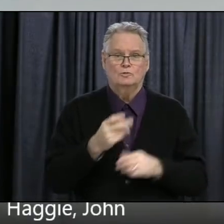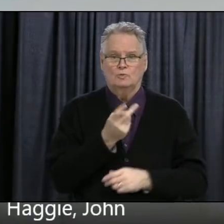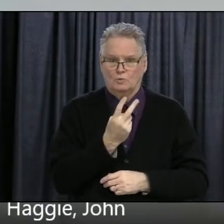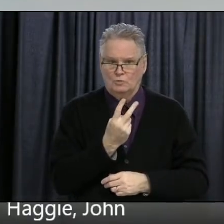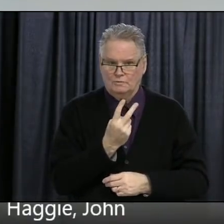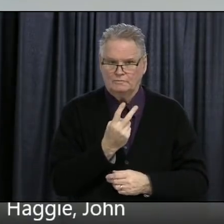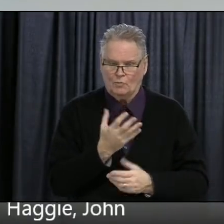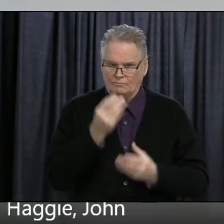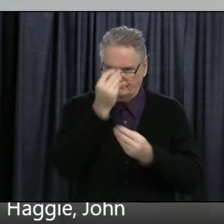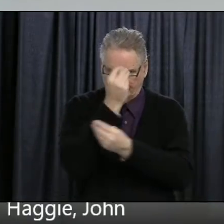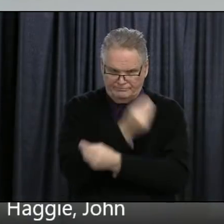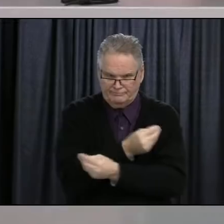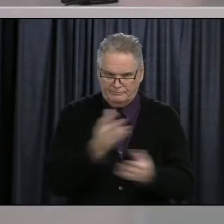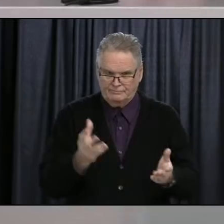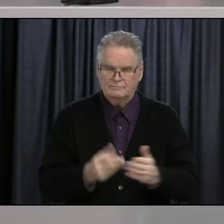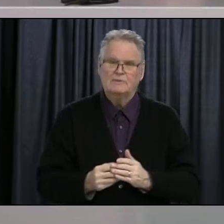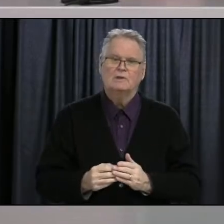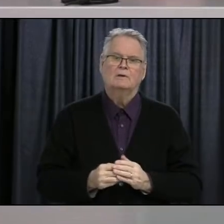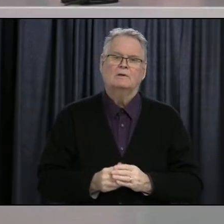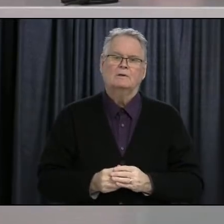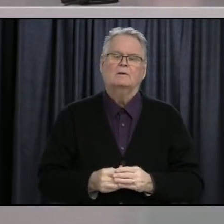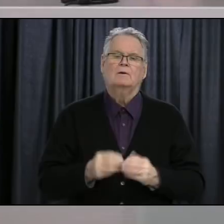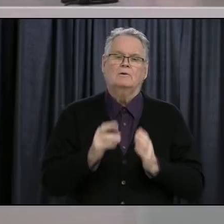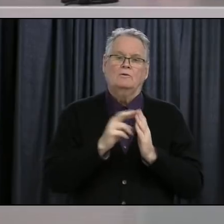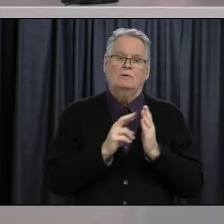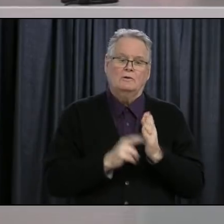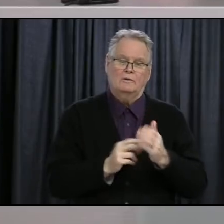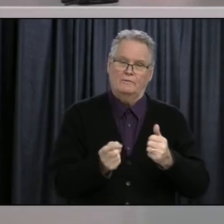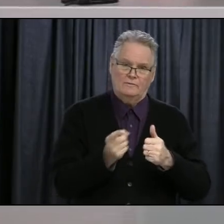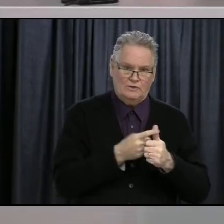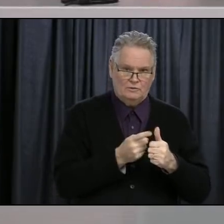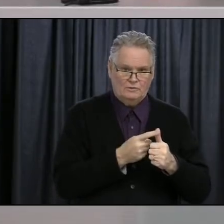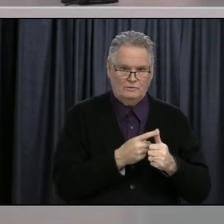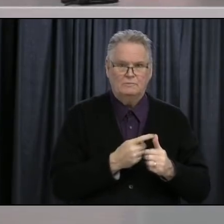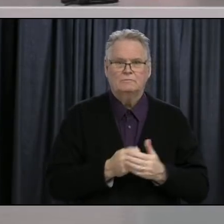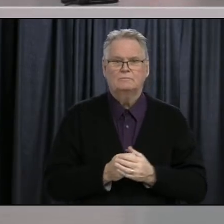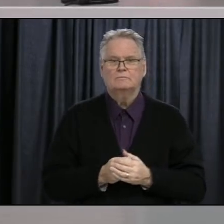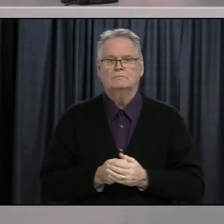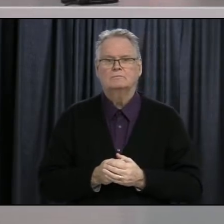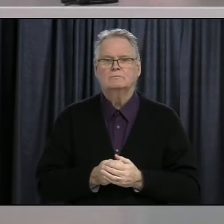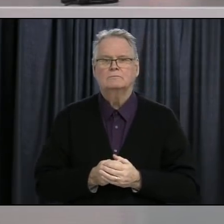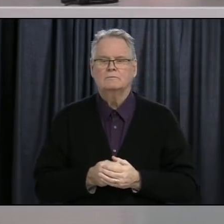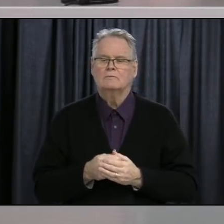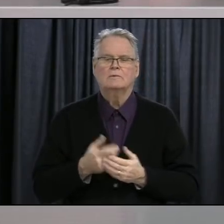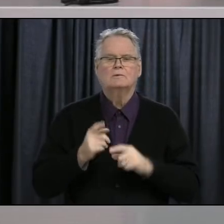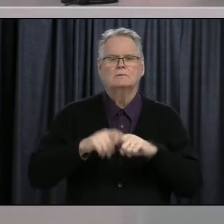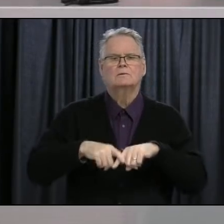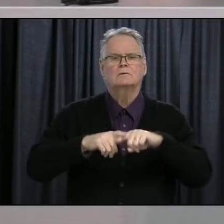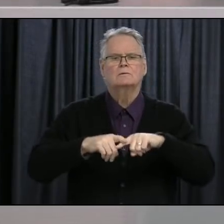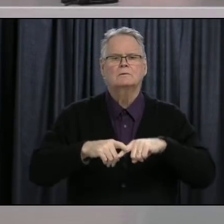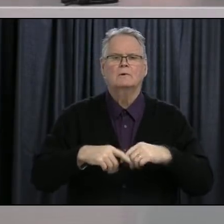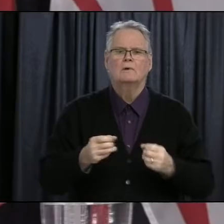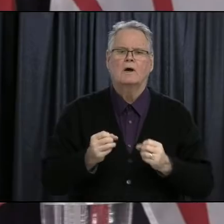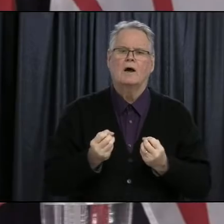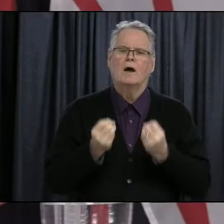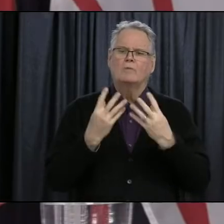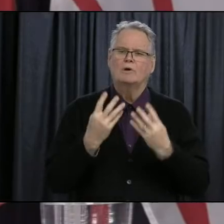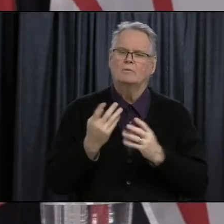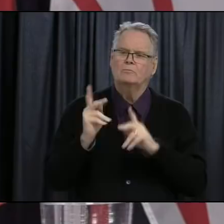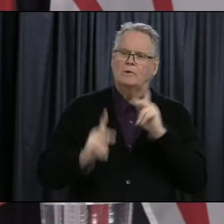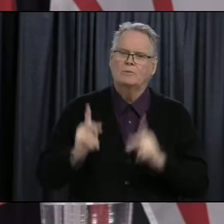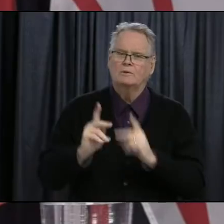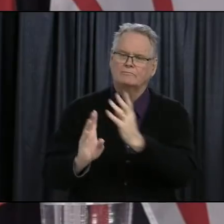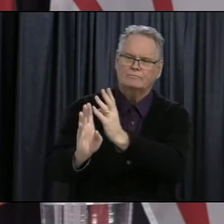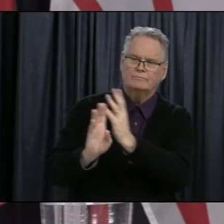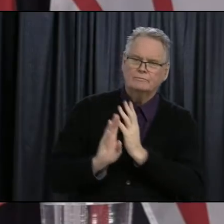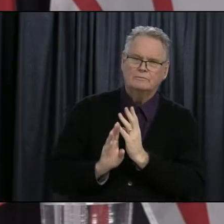exposure. And Peter, just to follow up on the minister's comments, the minister and I will be having a call with